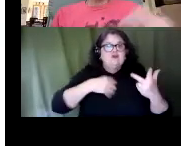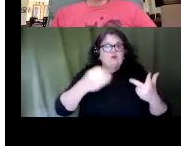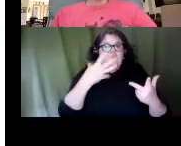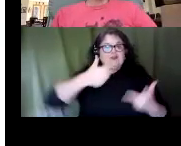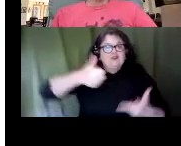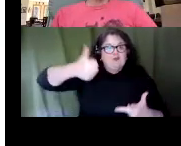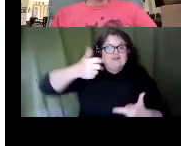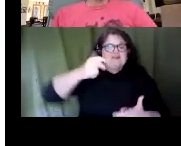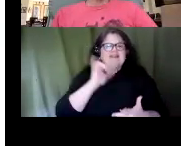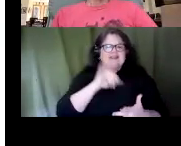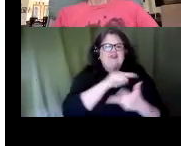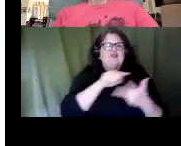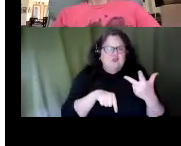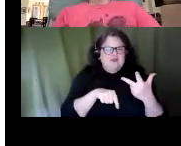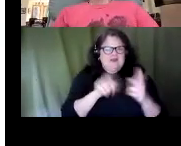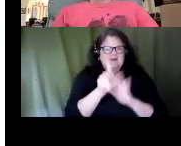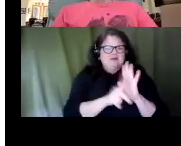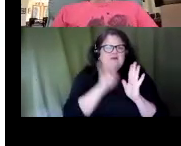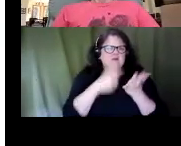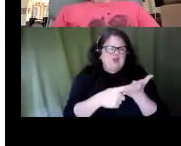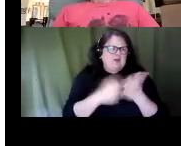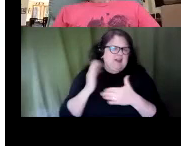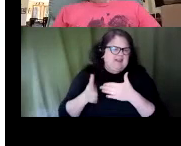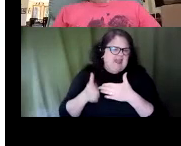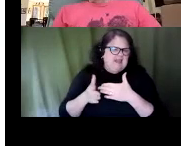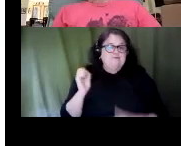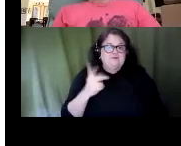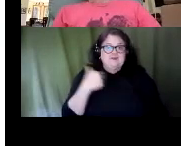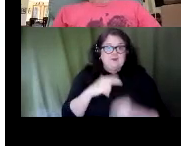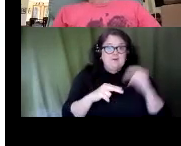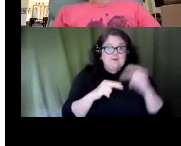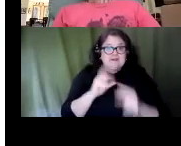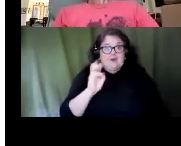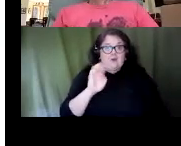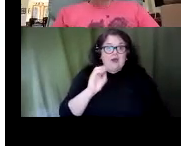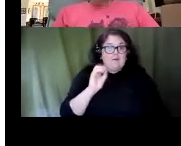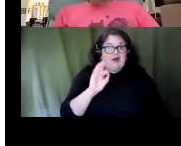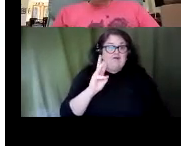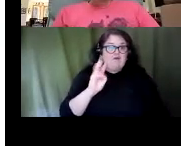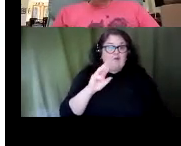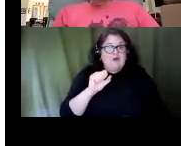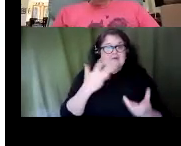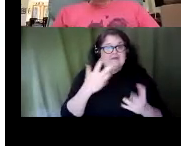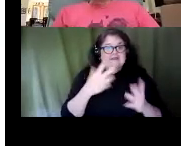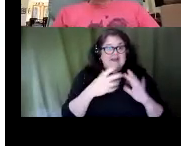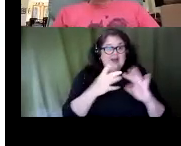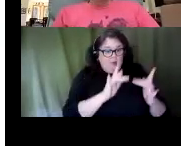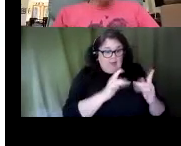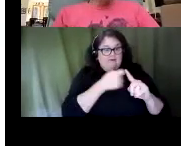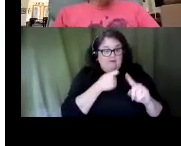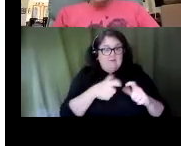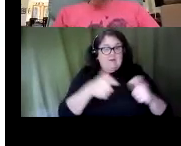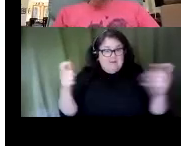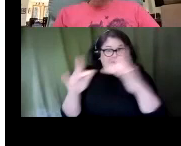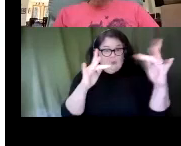principles, that's what we're going to talk about at the end. So we're building a web of webs. But we're starting from this other place, which is a